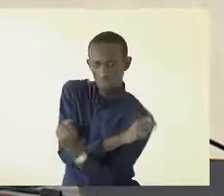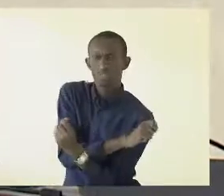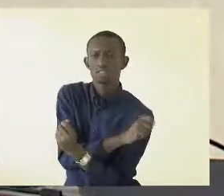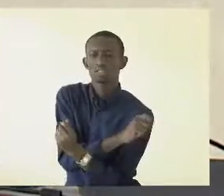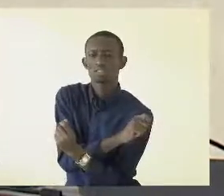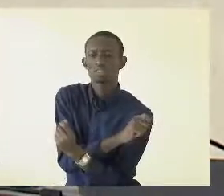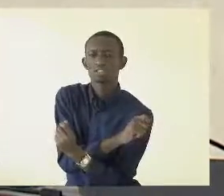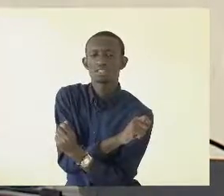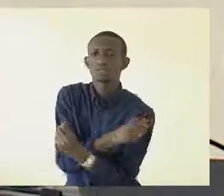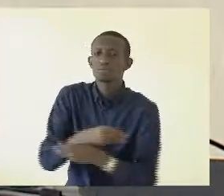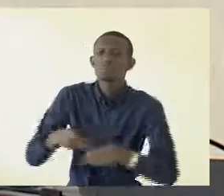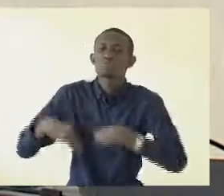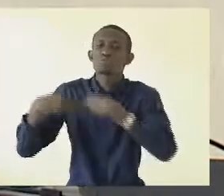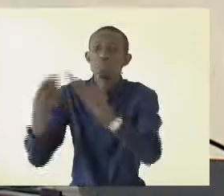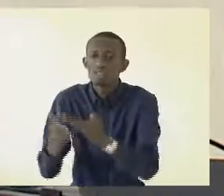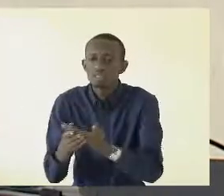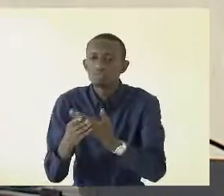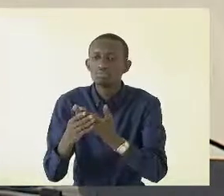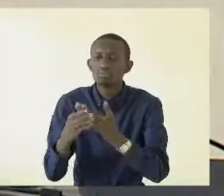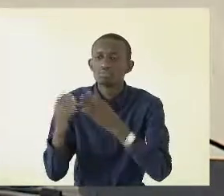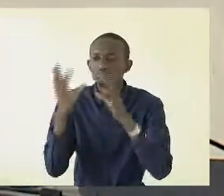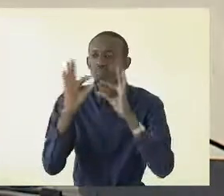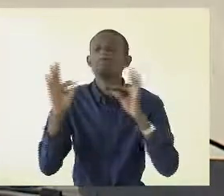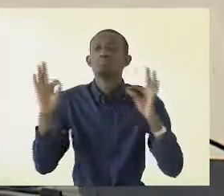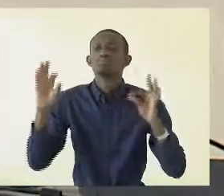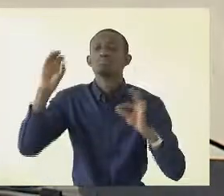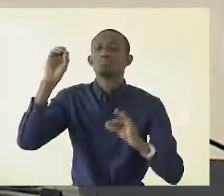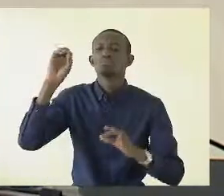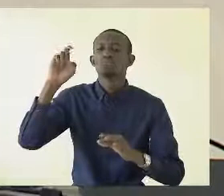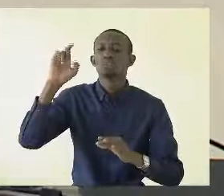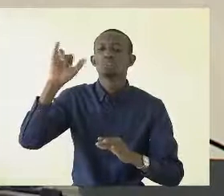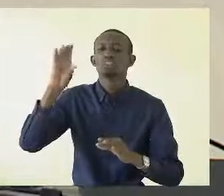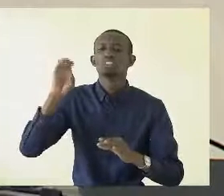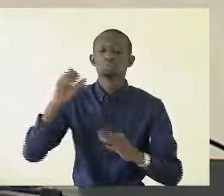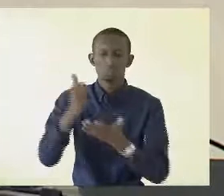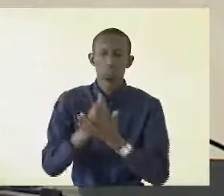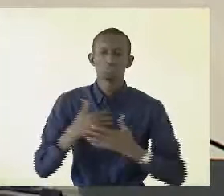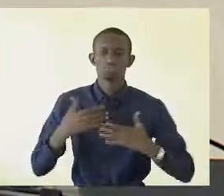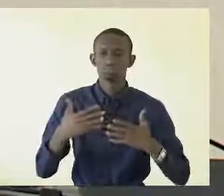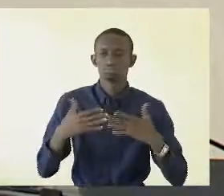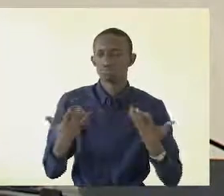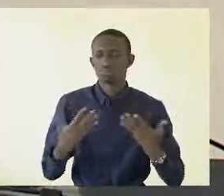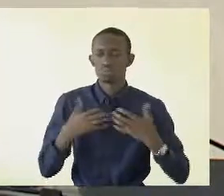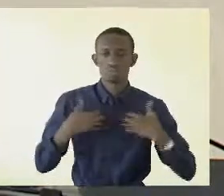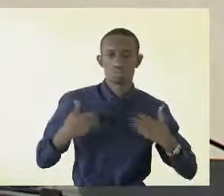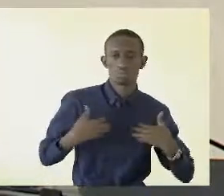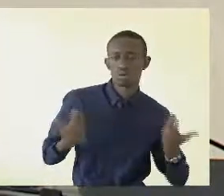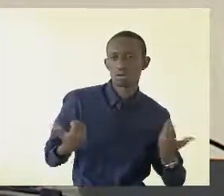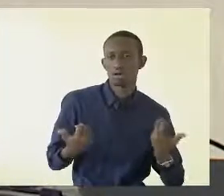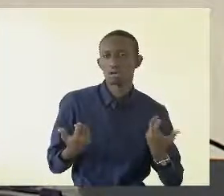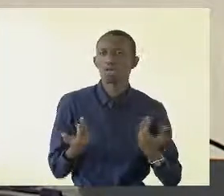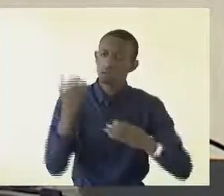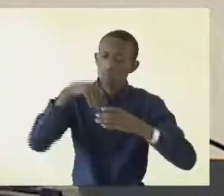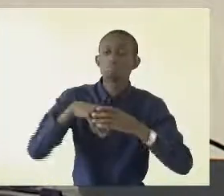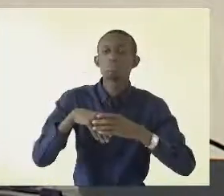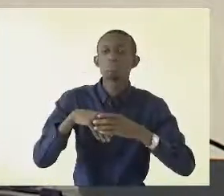they produce oxygen as a waste product to them, but of course very important to animals, including